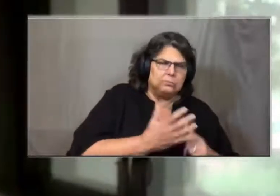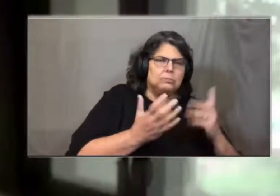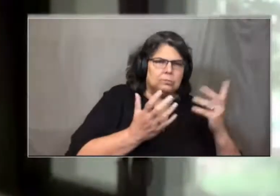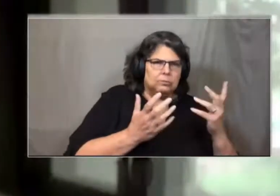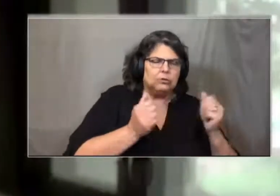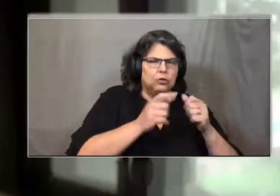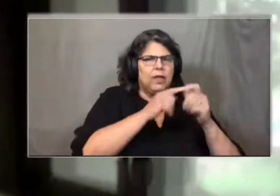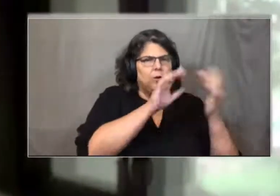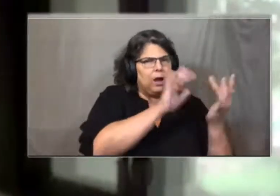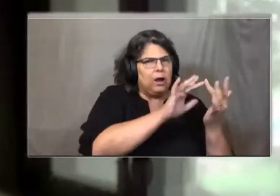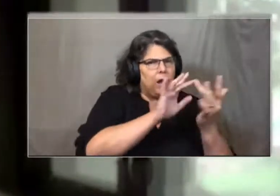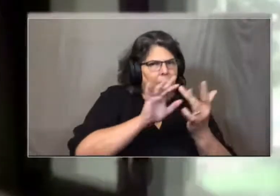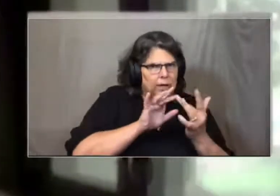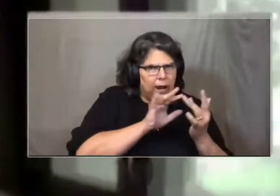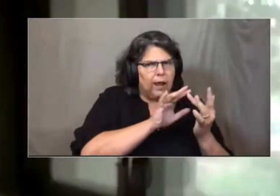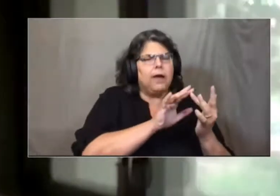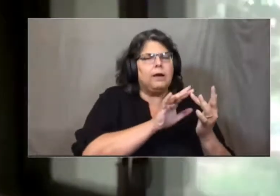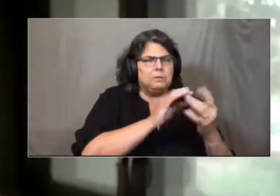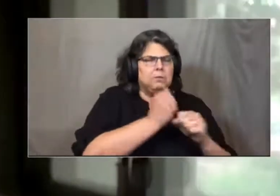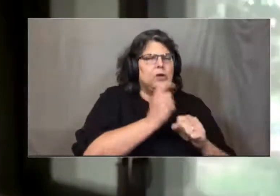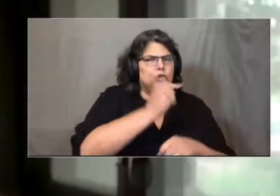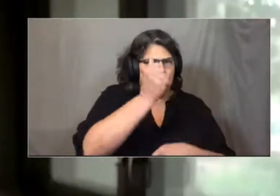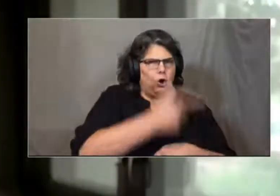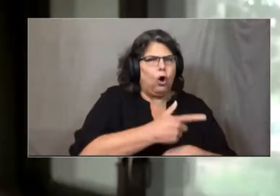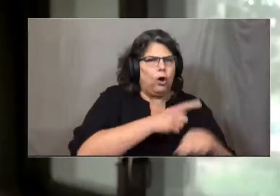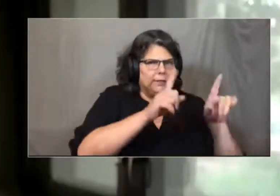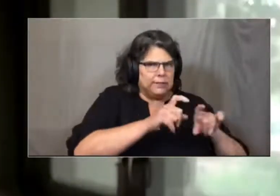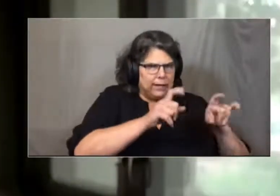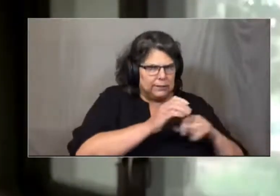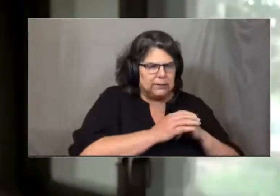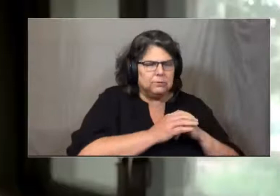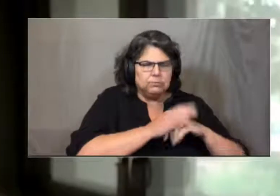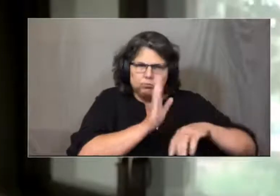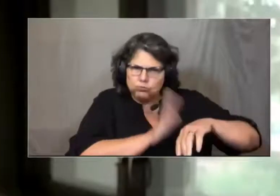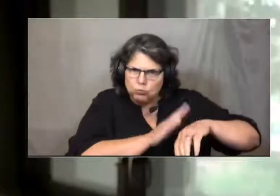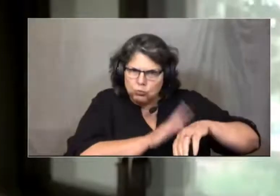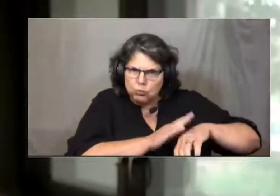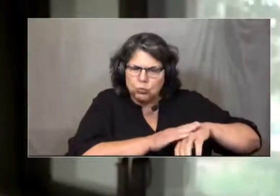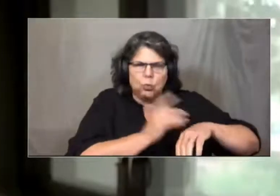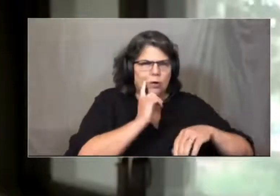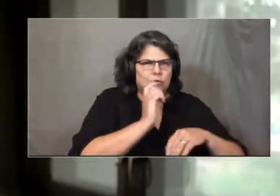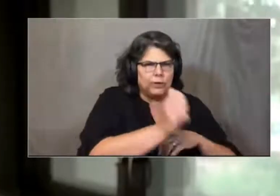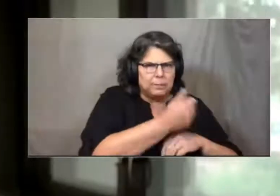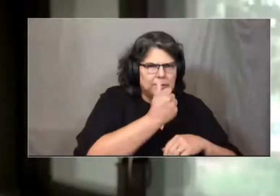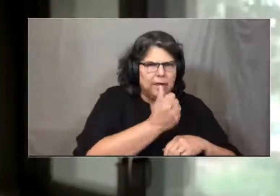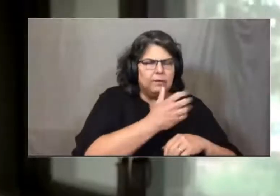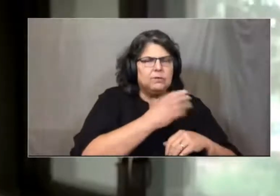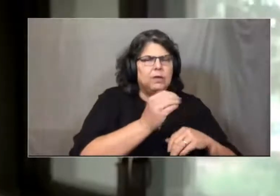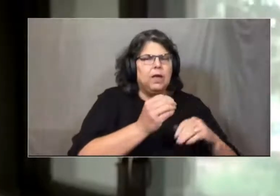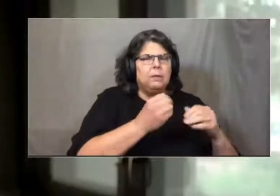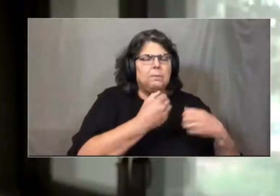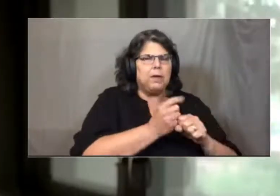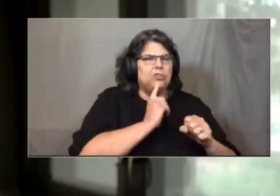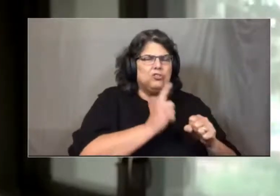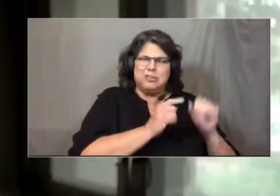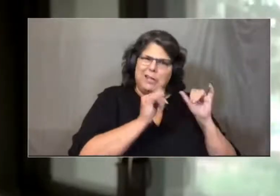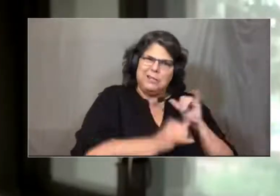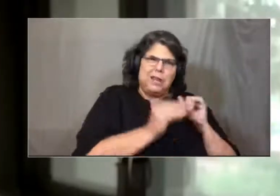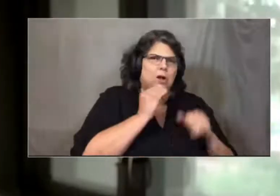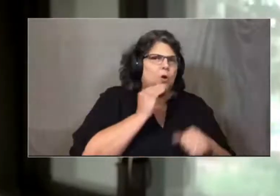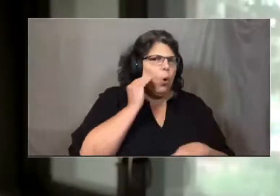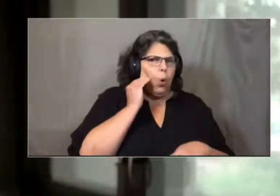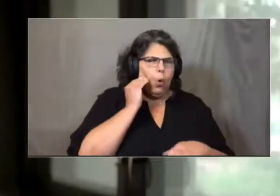a COVID case, and also warn them for their own health, and also to keep them under quarantine and get